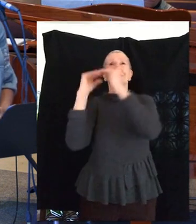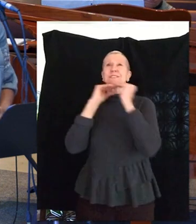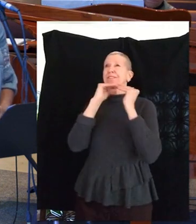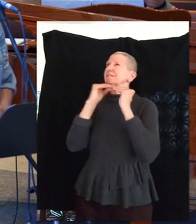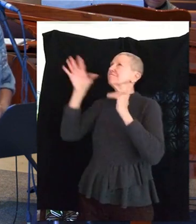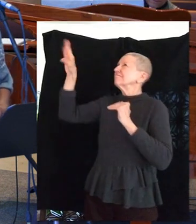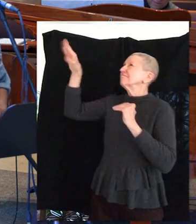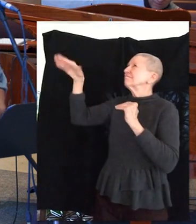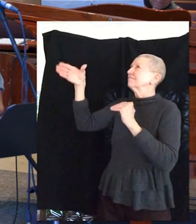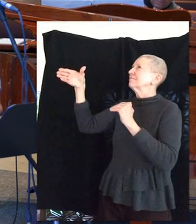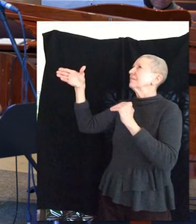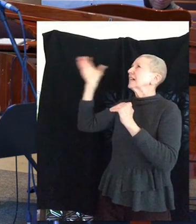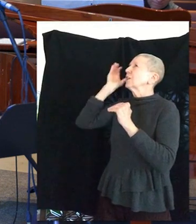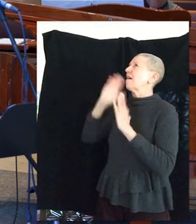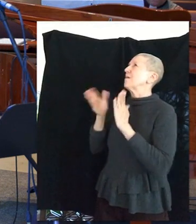prayer.